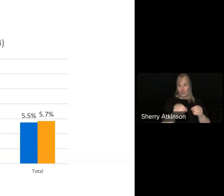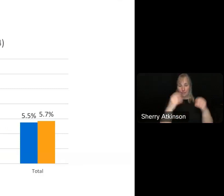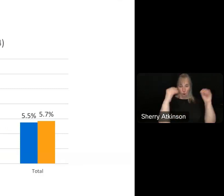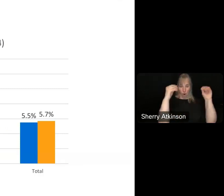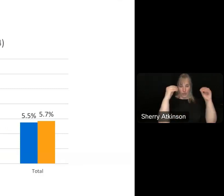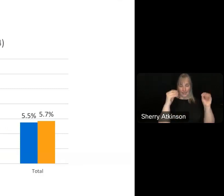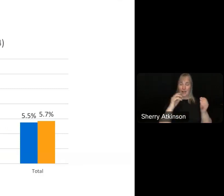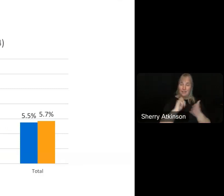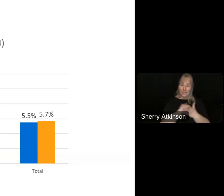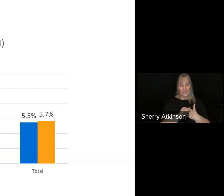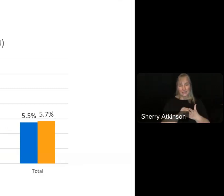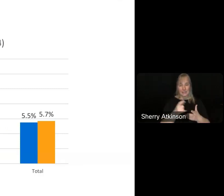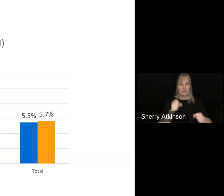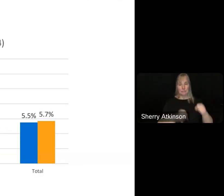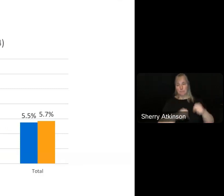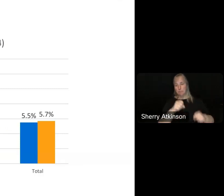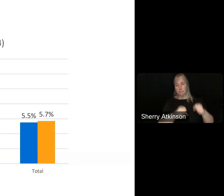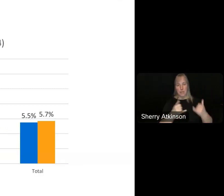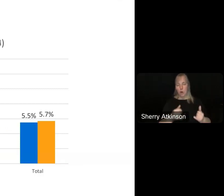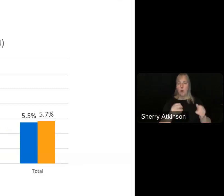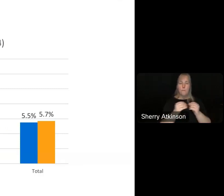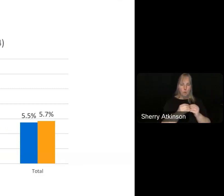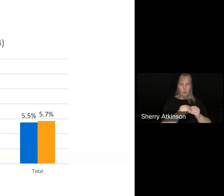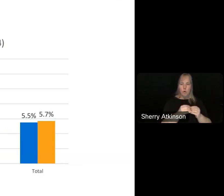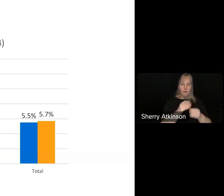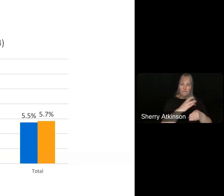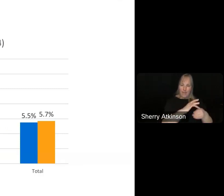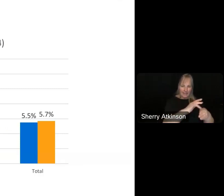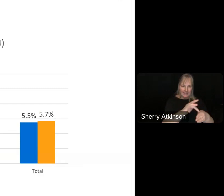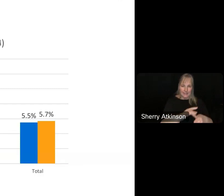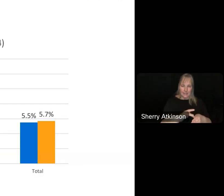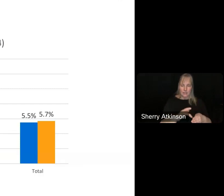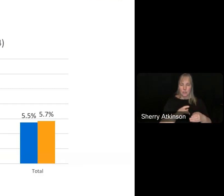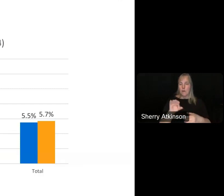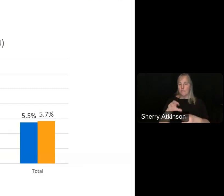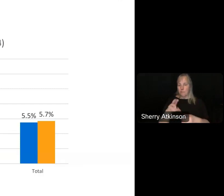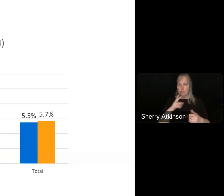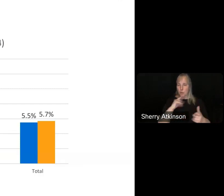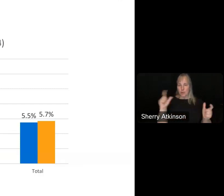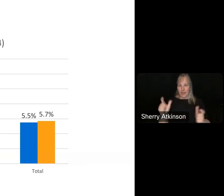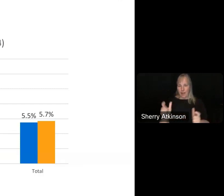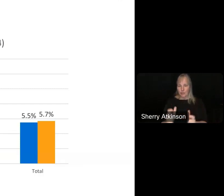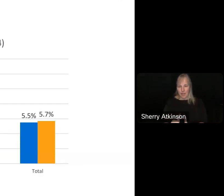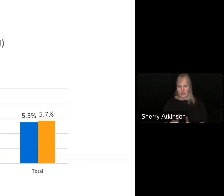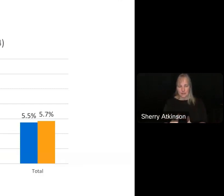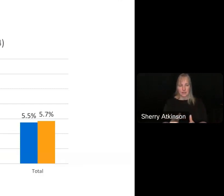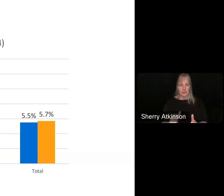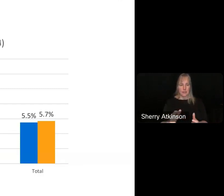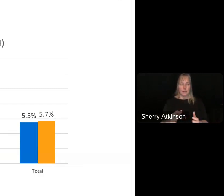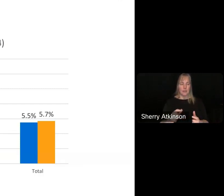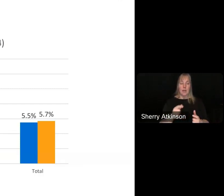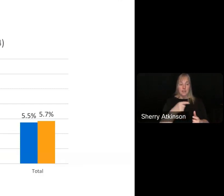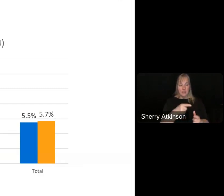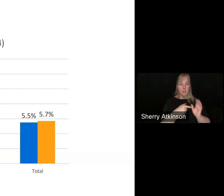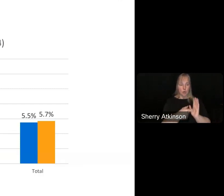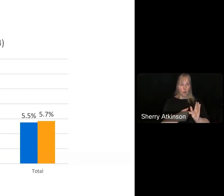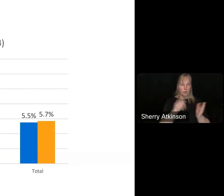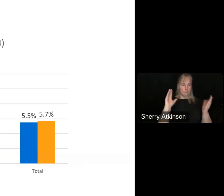right now. More vacancies, firms are downsizing. This shows where we were